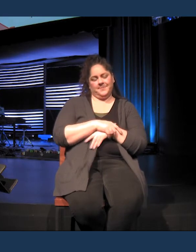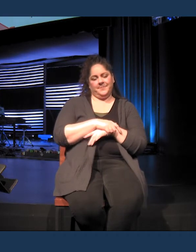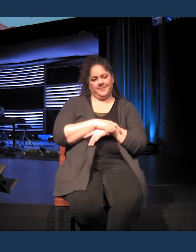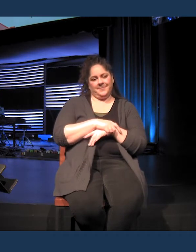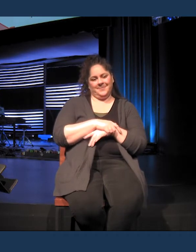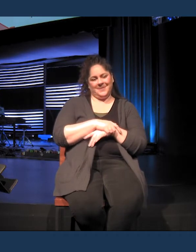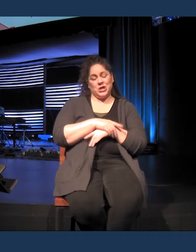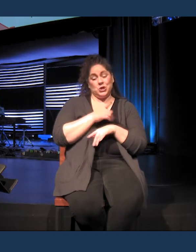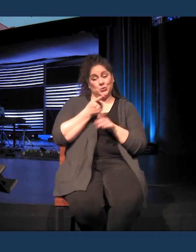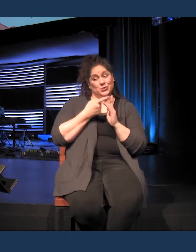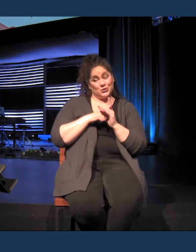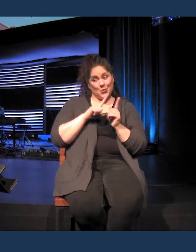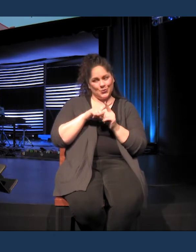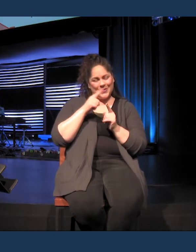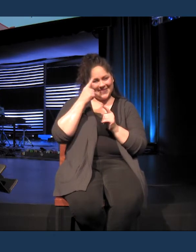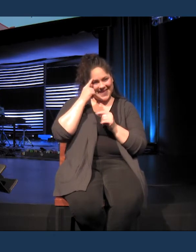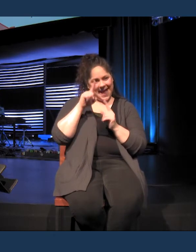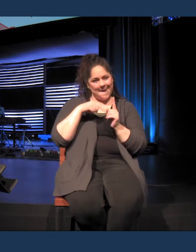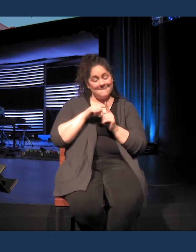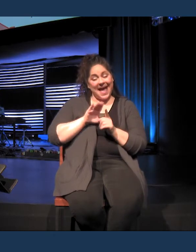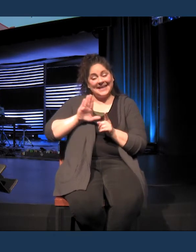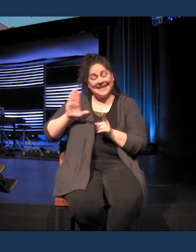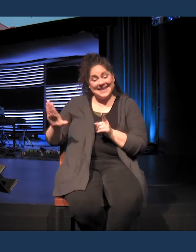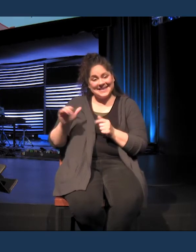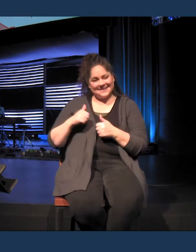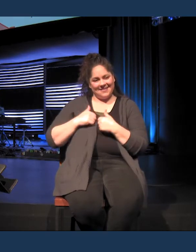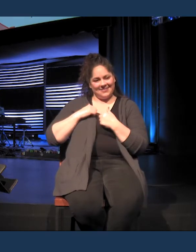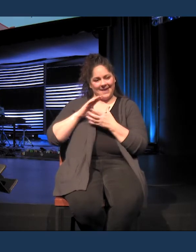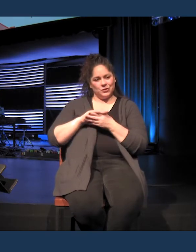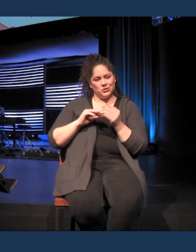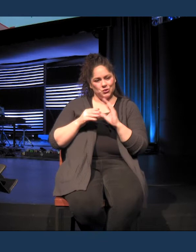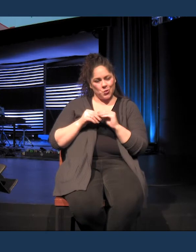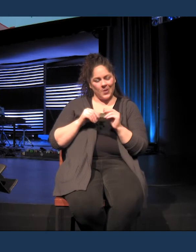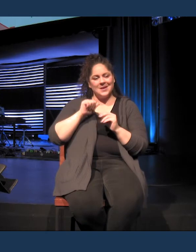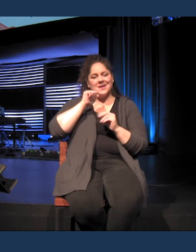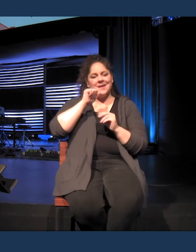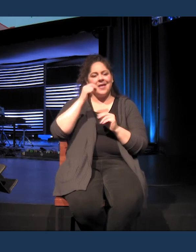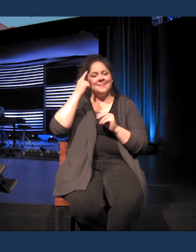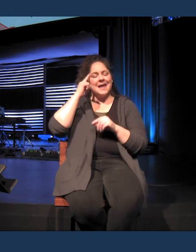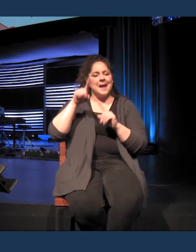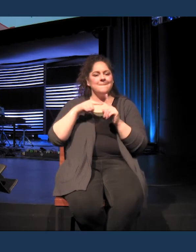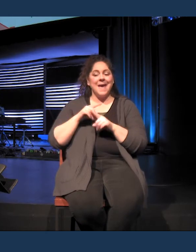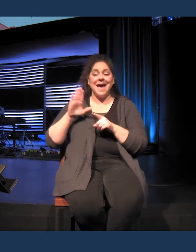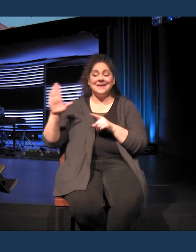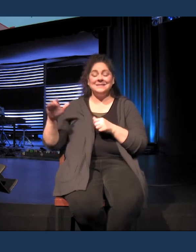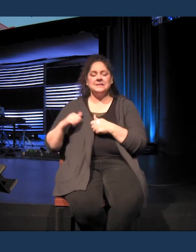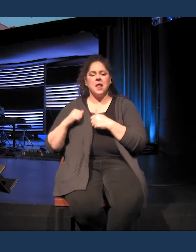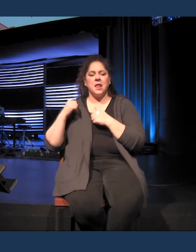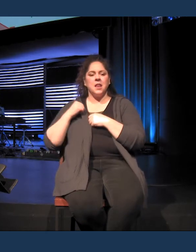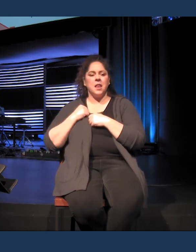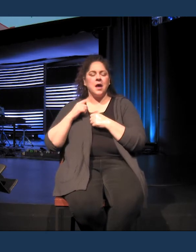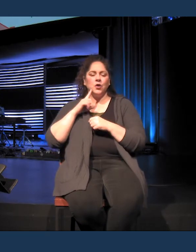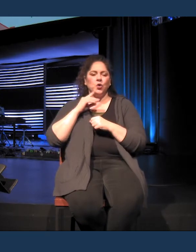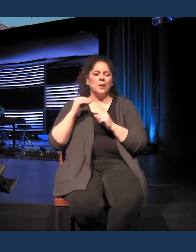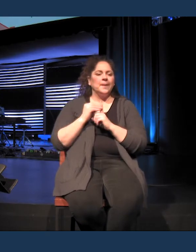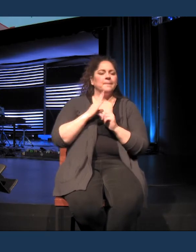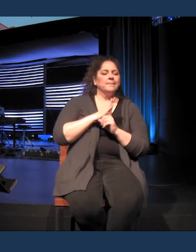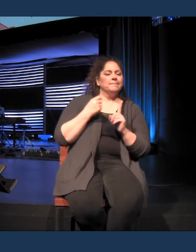Why don't you start thinking about his life story instead of just thinking how his life is impacting you?